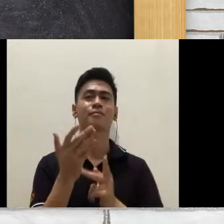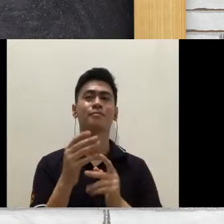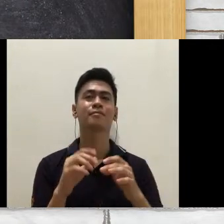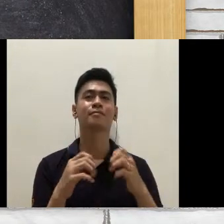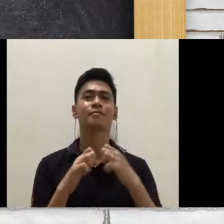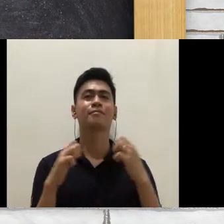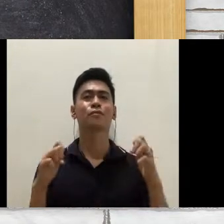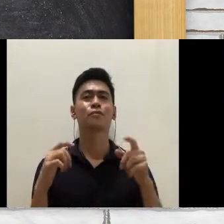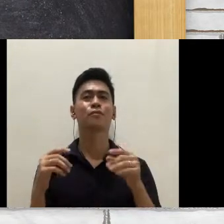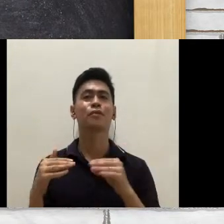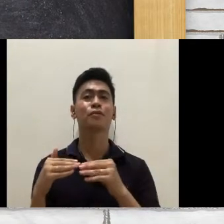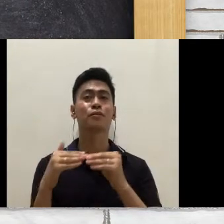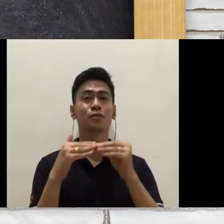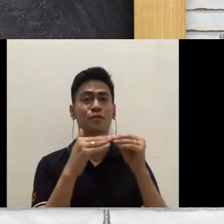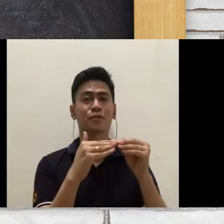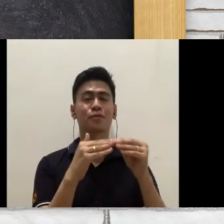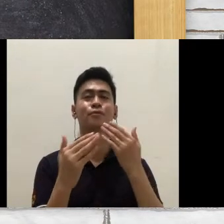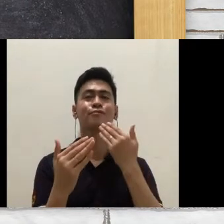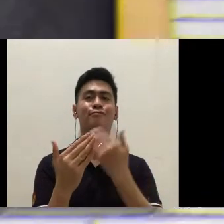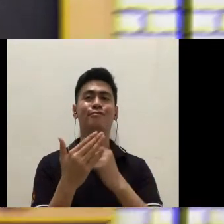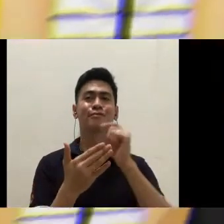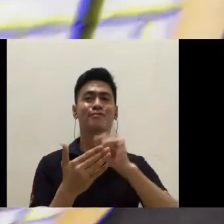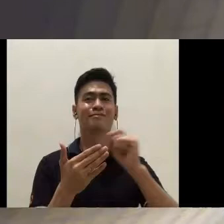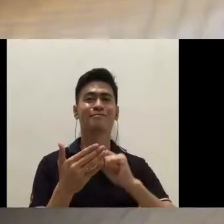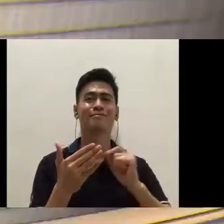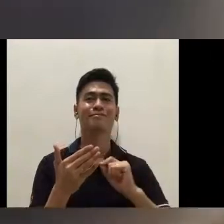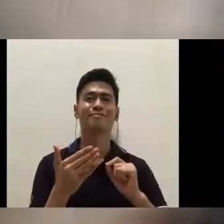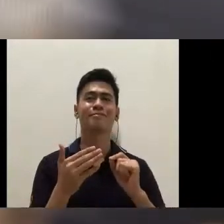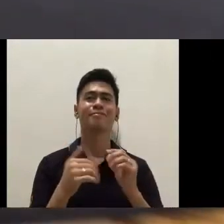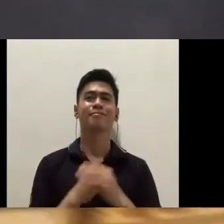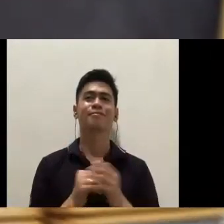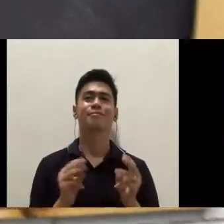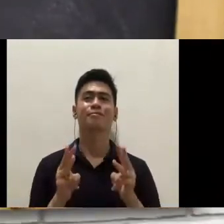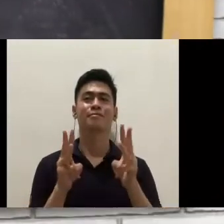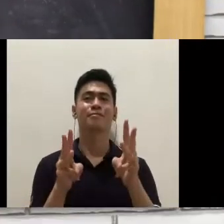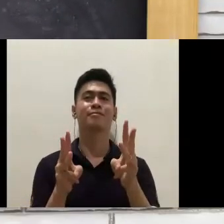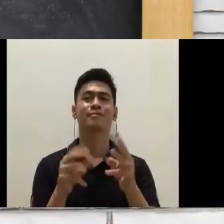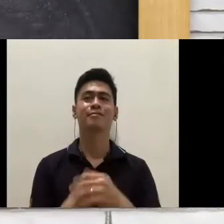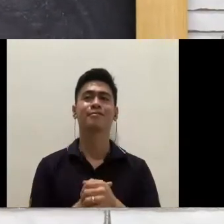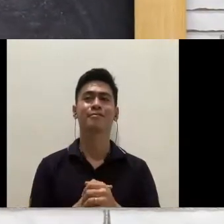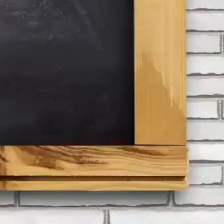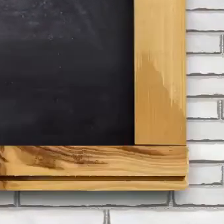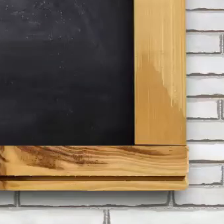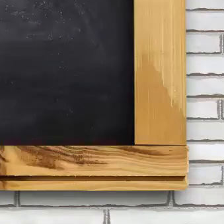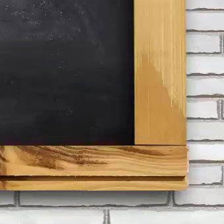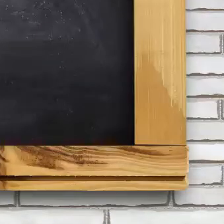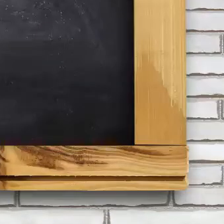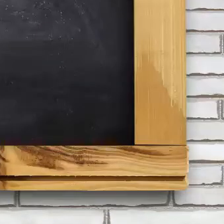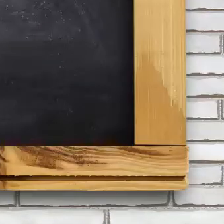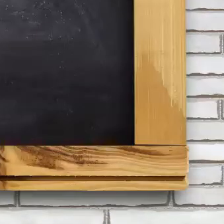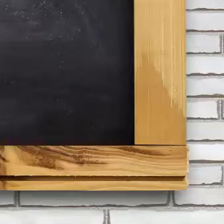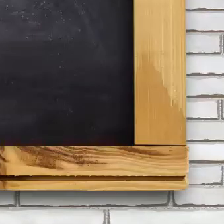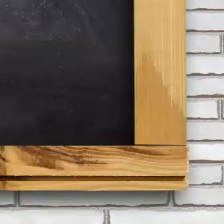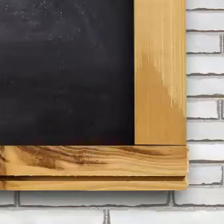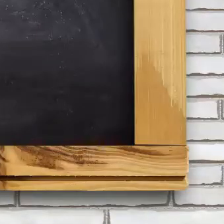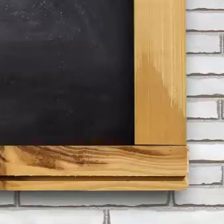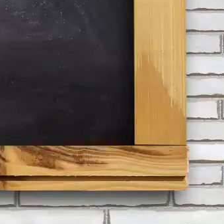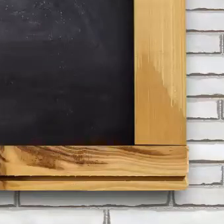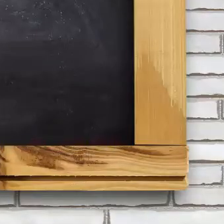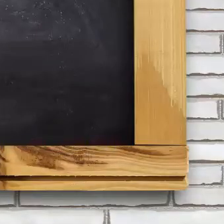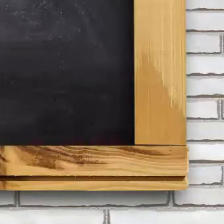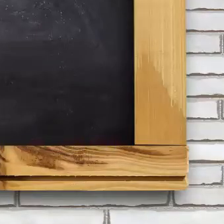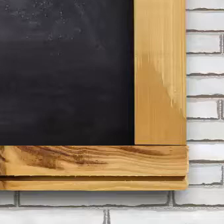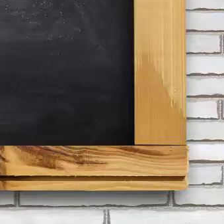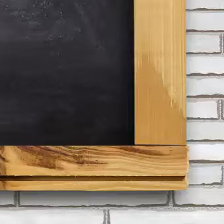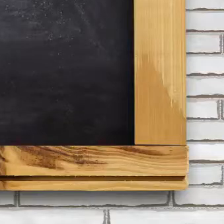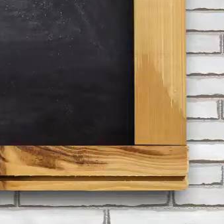parts of an essay will lead you to a good writing text. Hello, grade 10. We are now in week 4